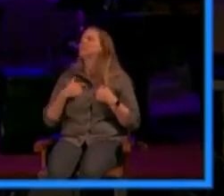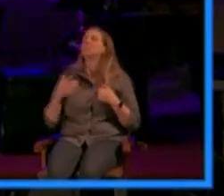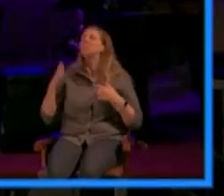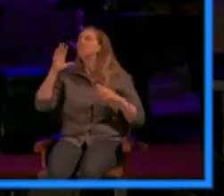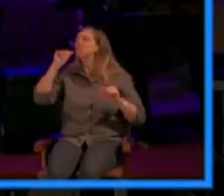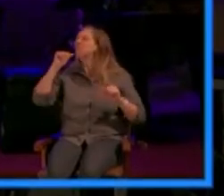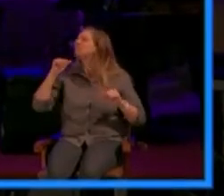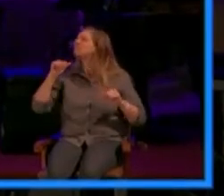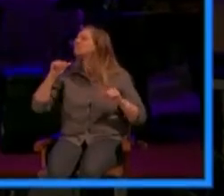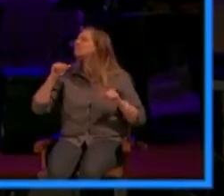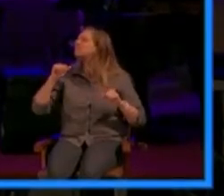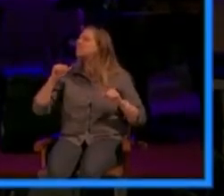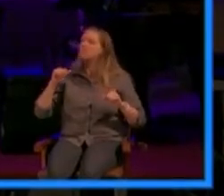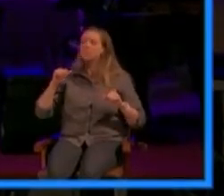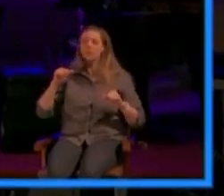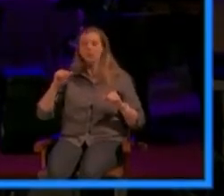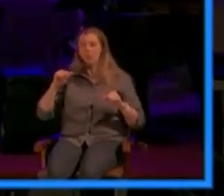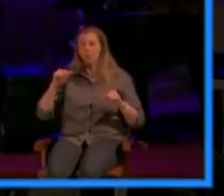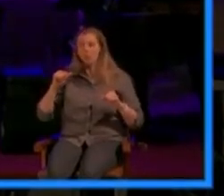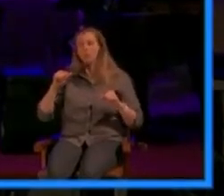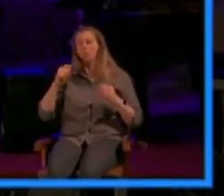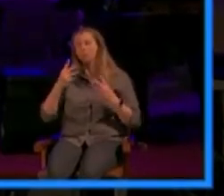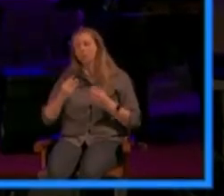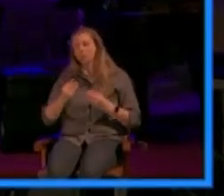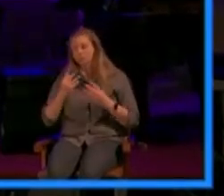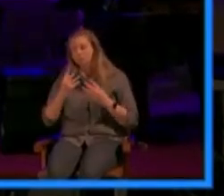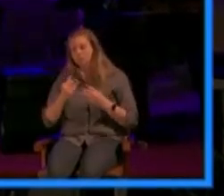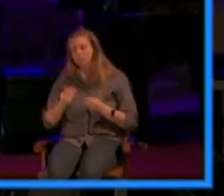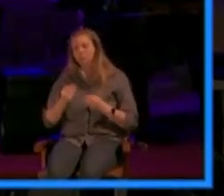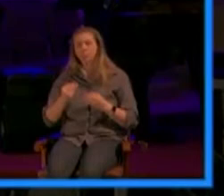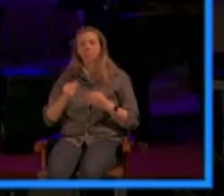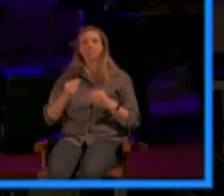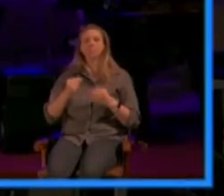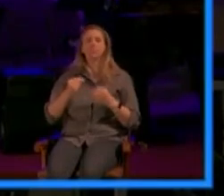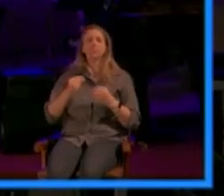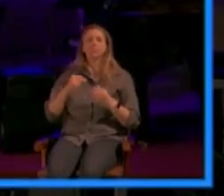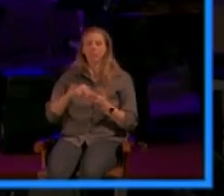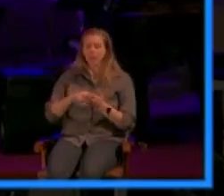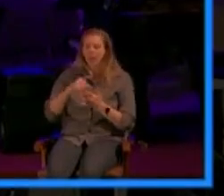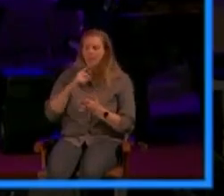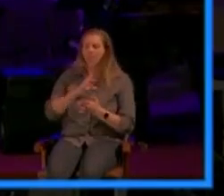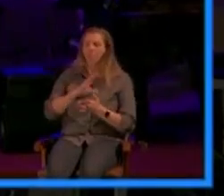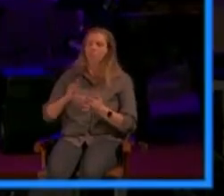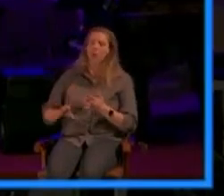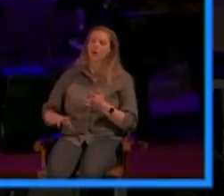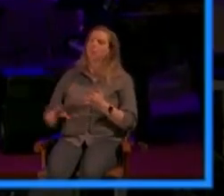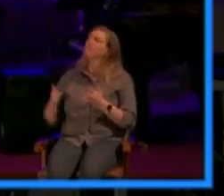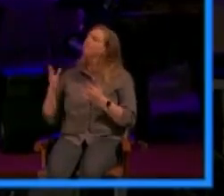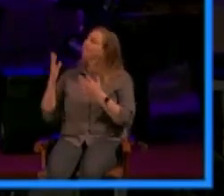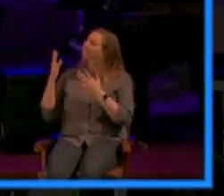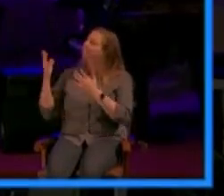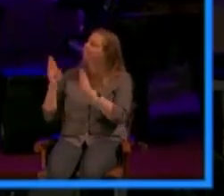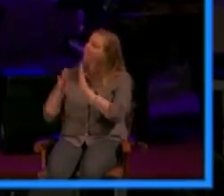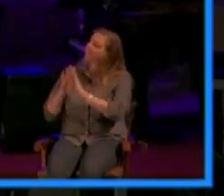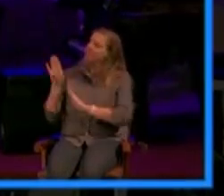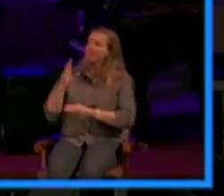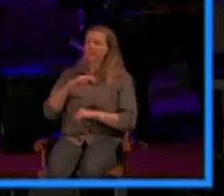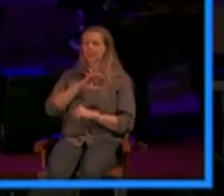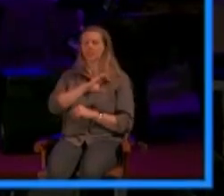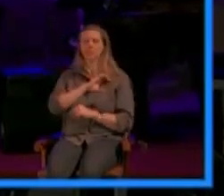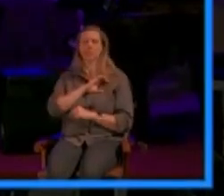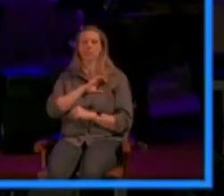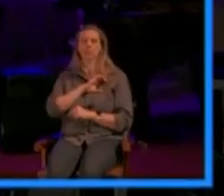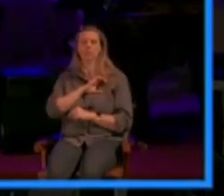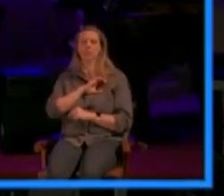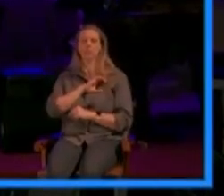my Christian character so that I might really have hope in this world? I love the word that is used here. That